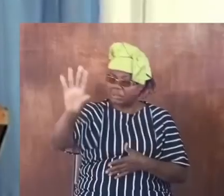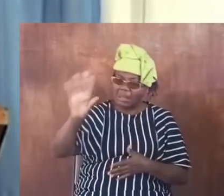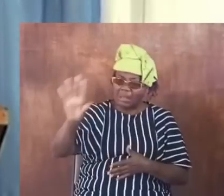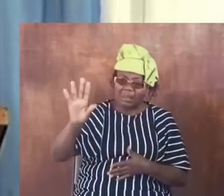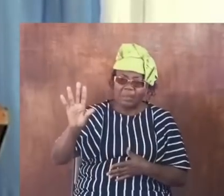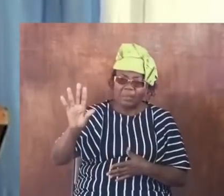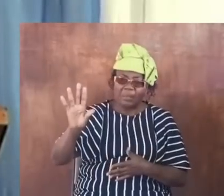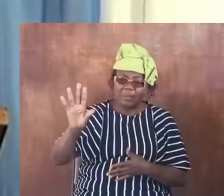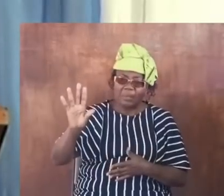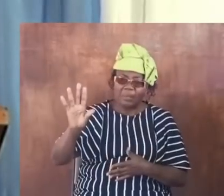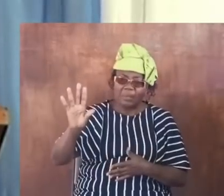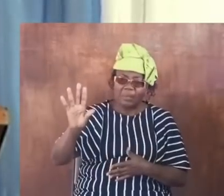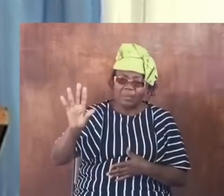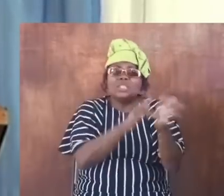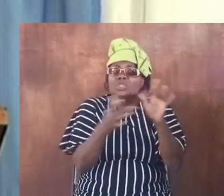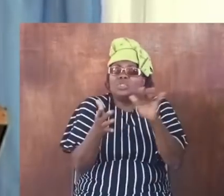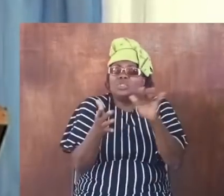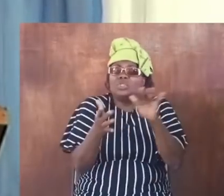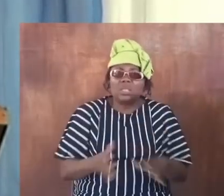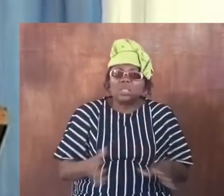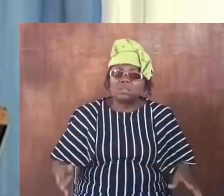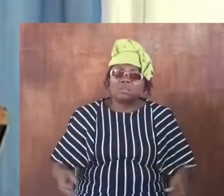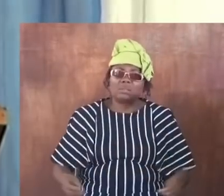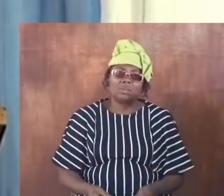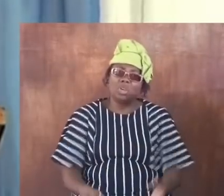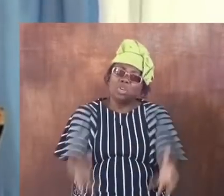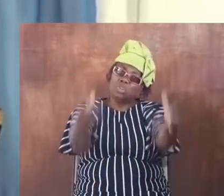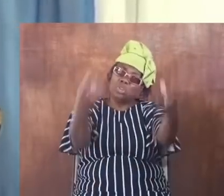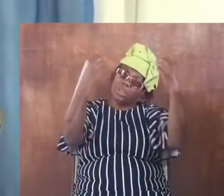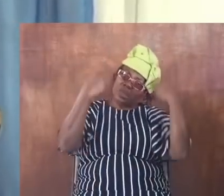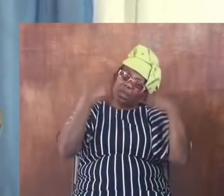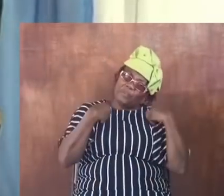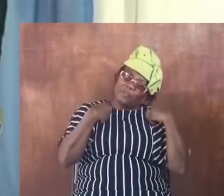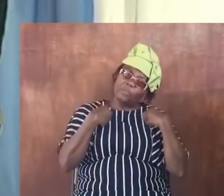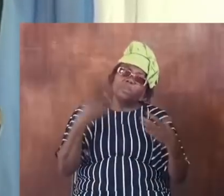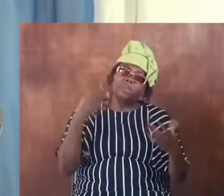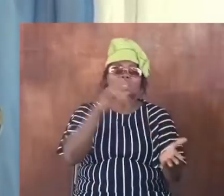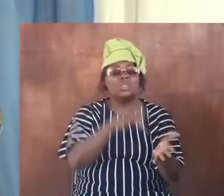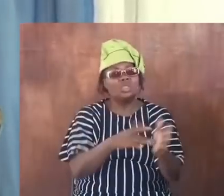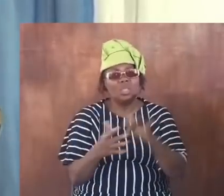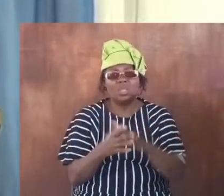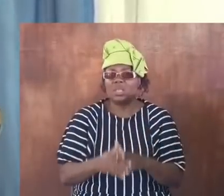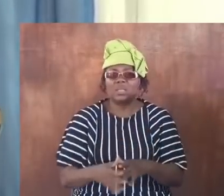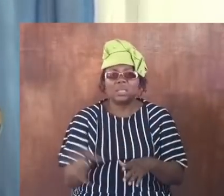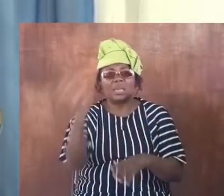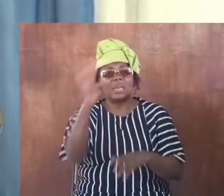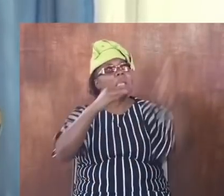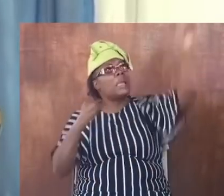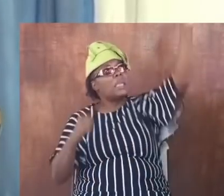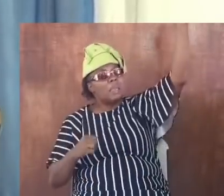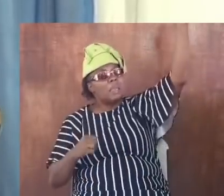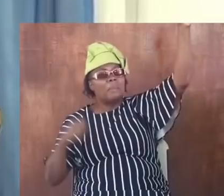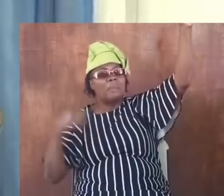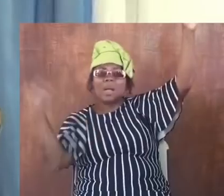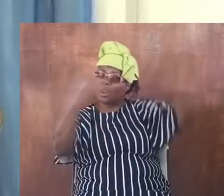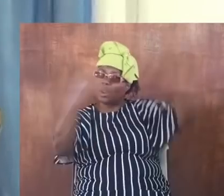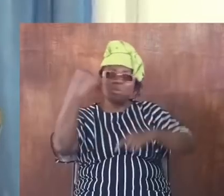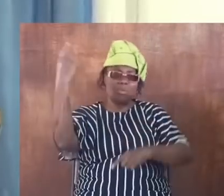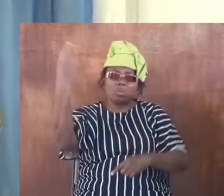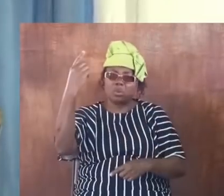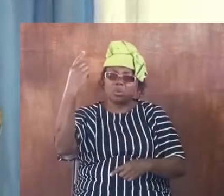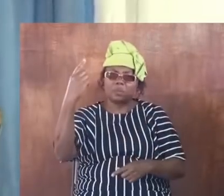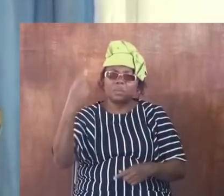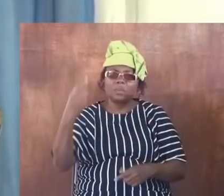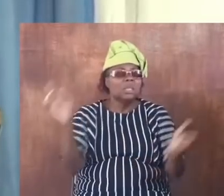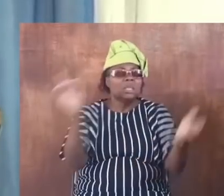It is Jesus and Him alone all the way. Anybody here want to just stand up right now and declare